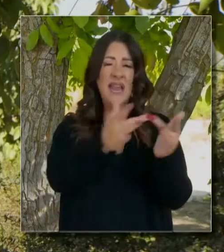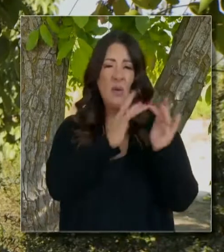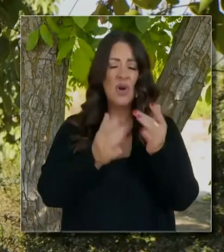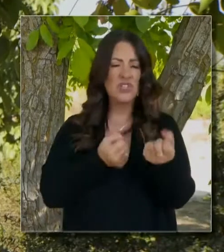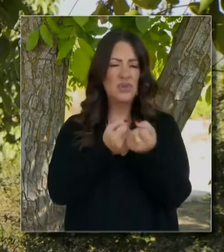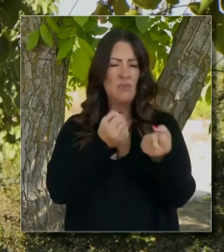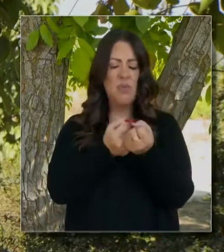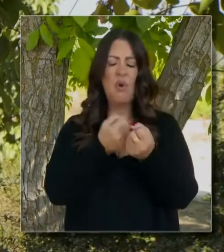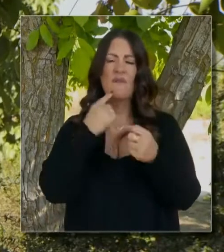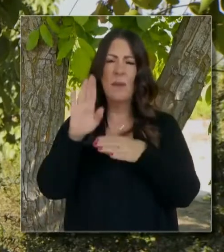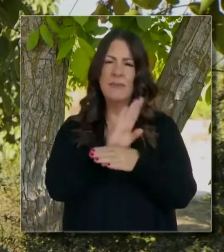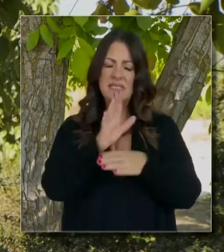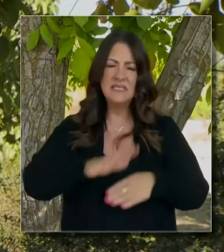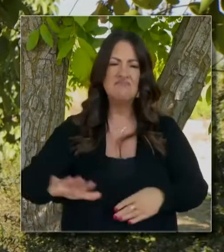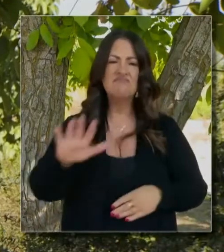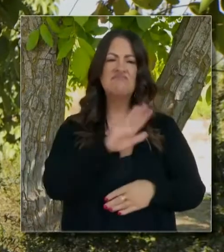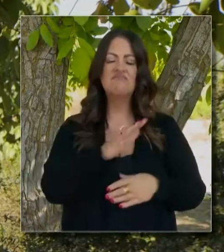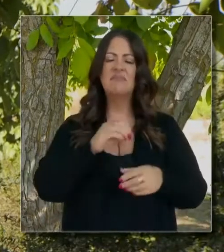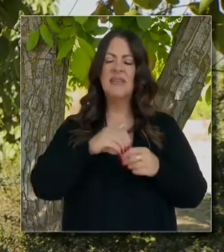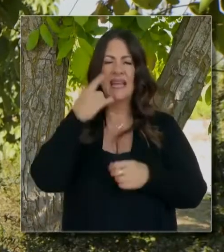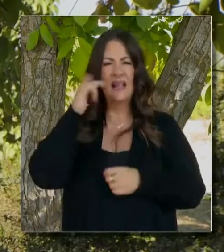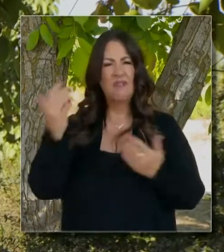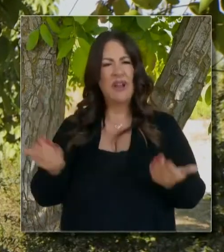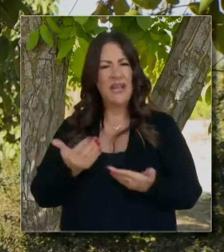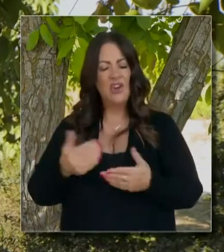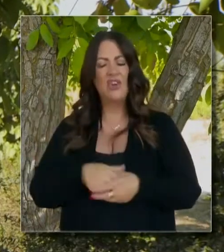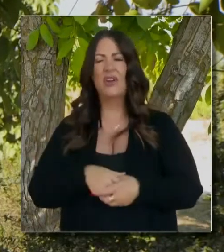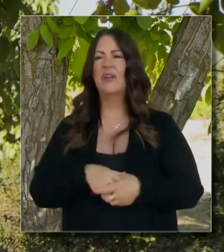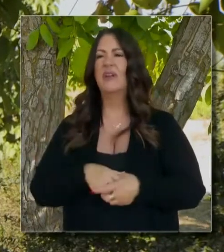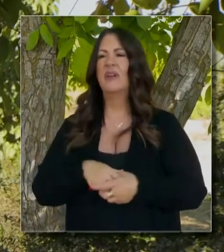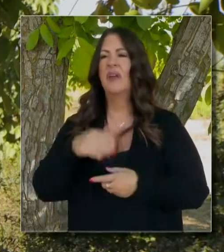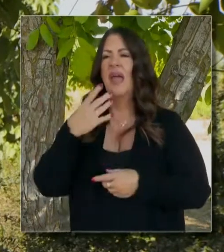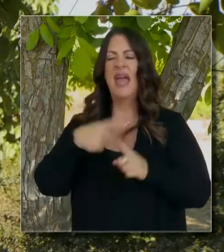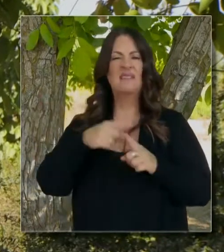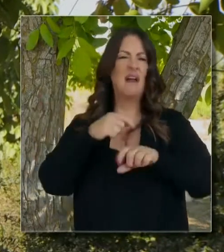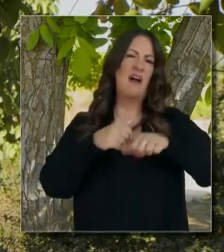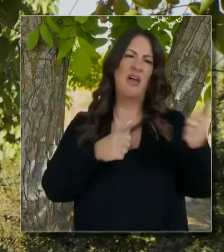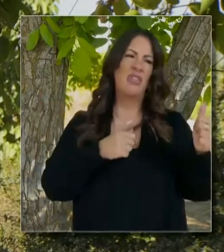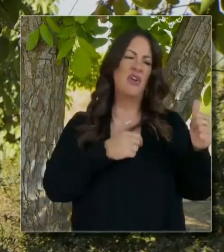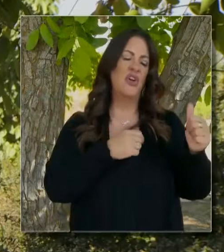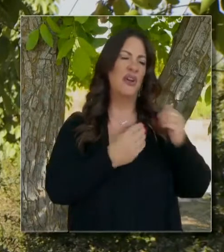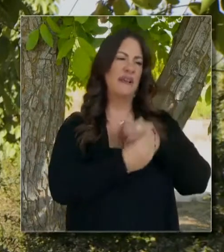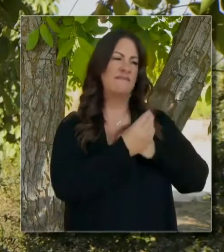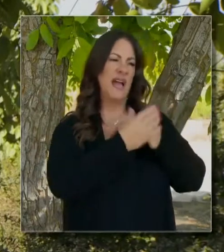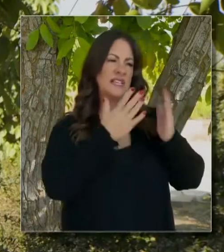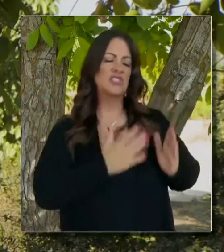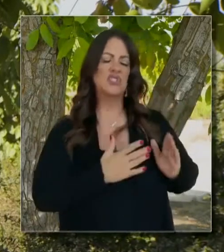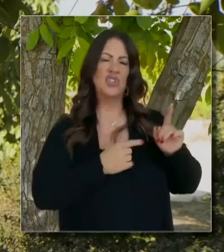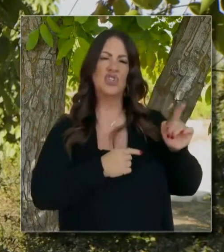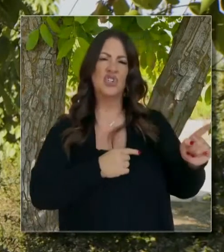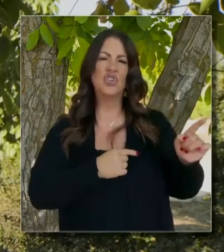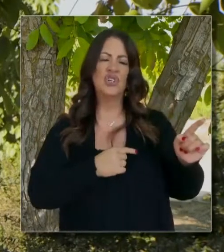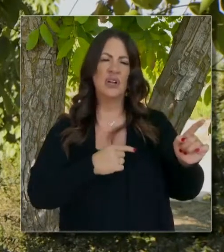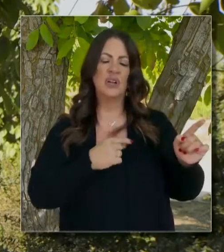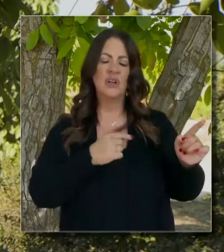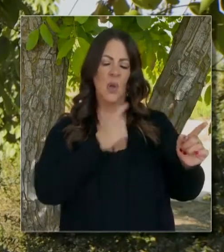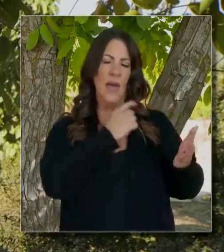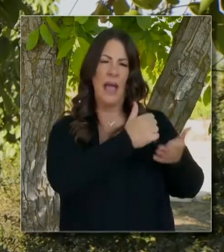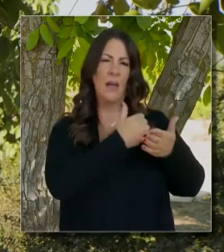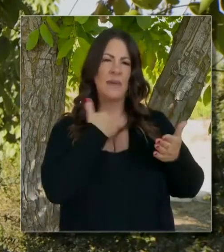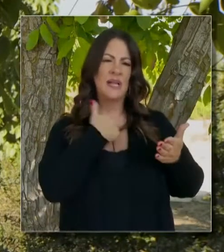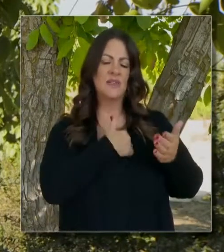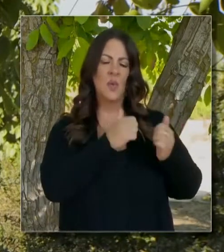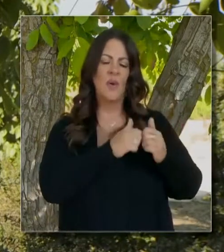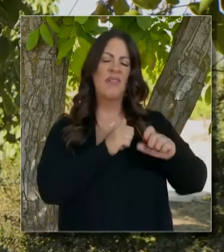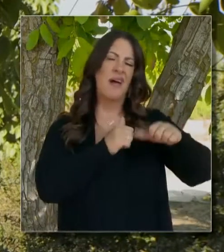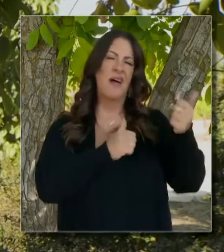and persist throughout the state of California, including the other advisors that we have, less formal than this 120-member